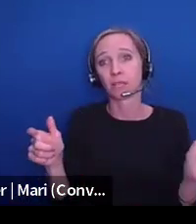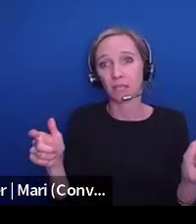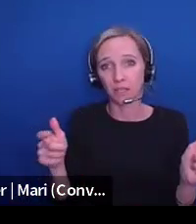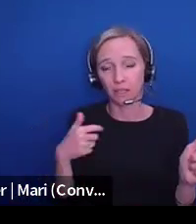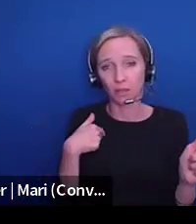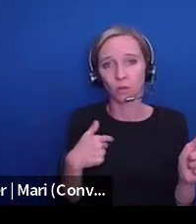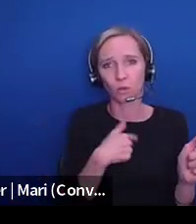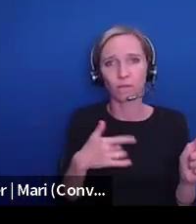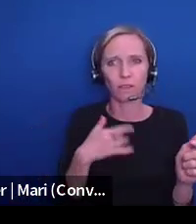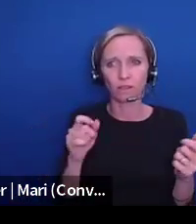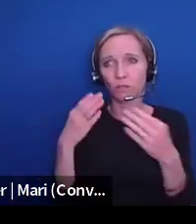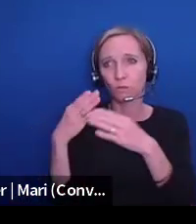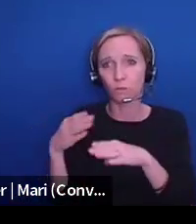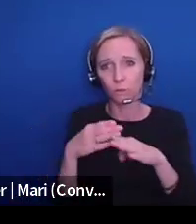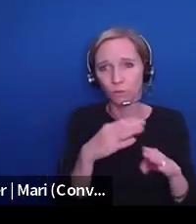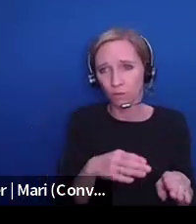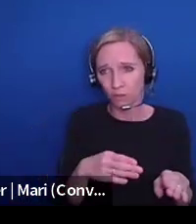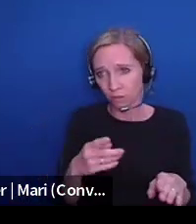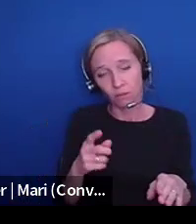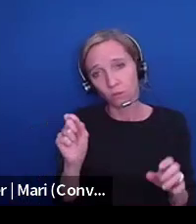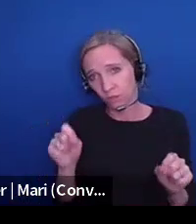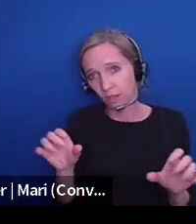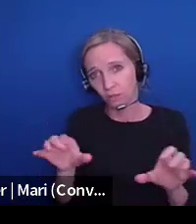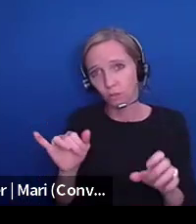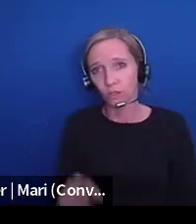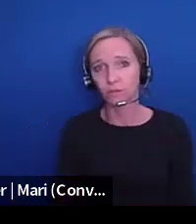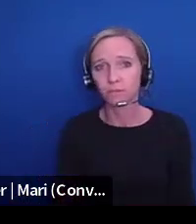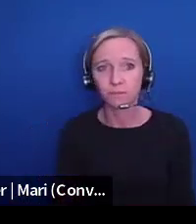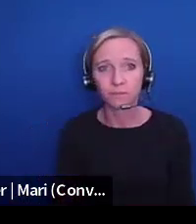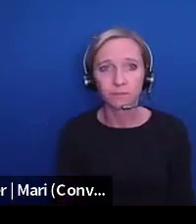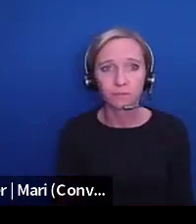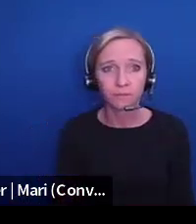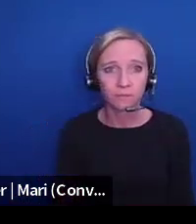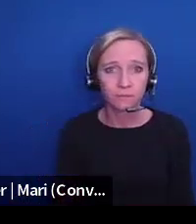oh, we really need to break up, well, let's do it. But